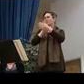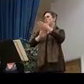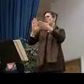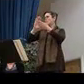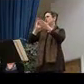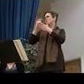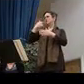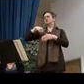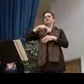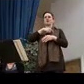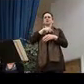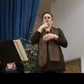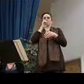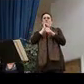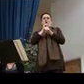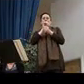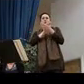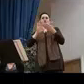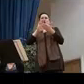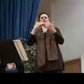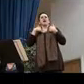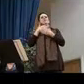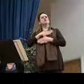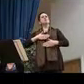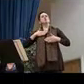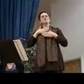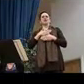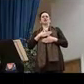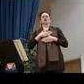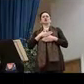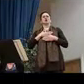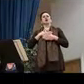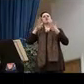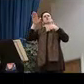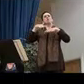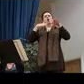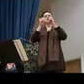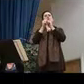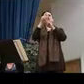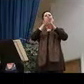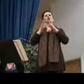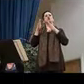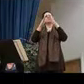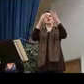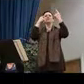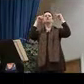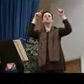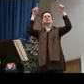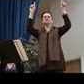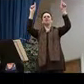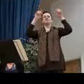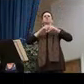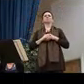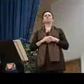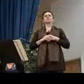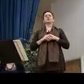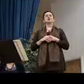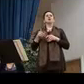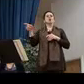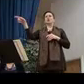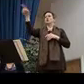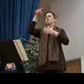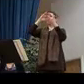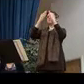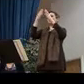the privilege of walking with you on your path to success. You and the community entrust us to use our resources